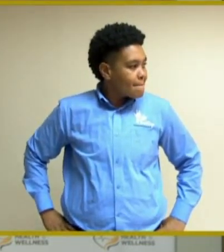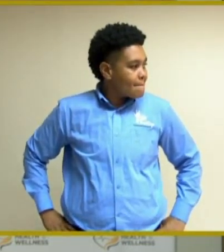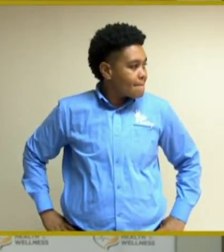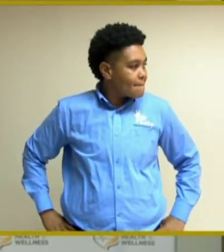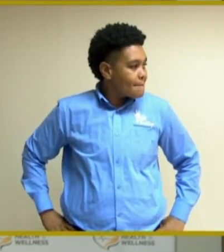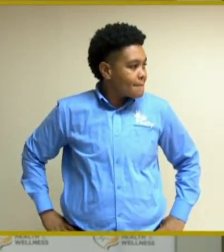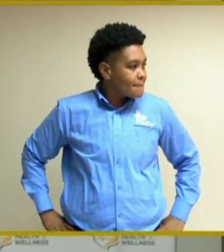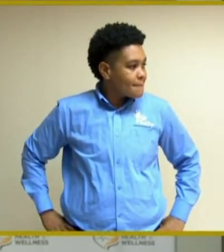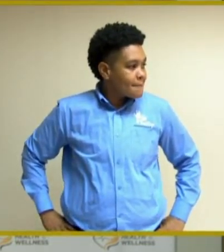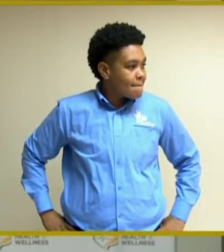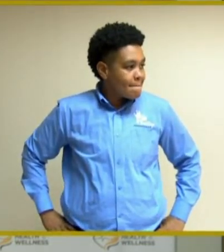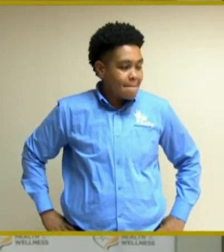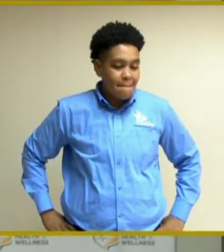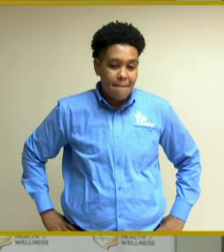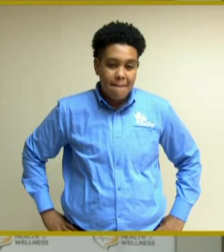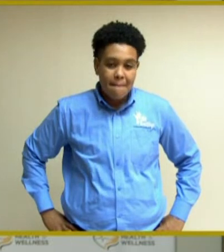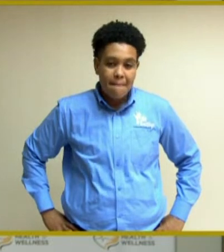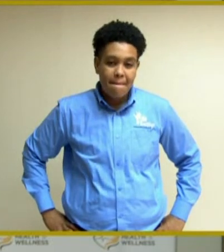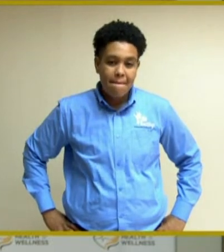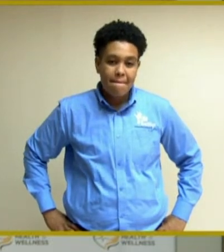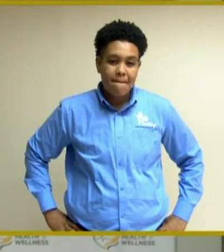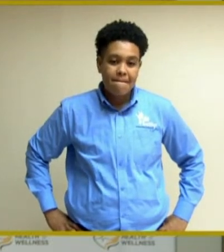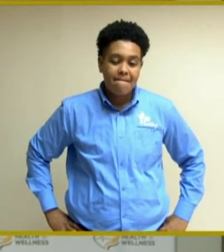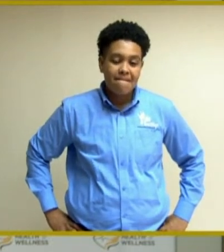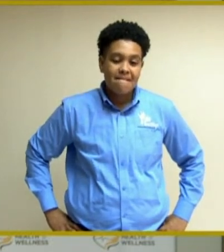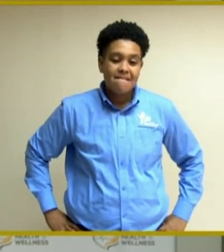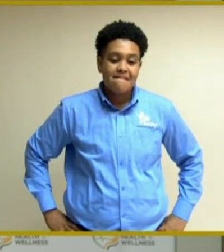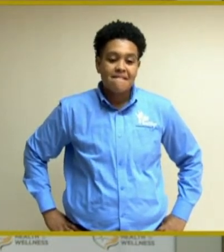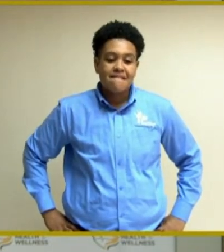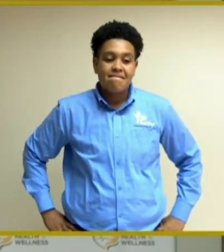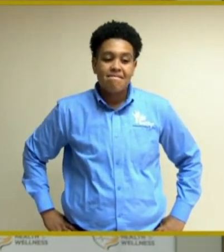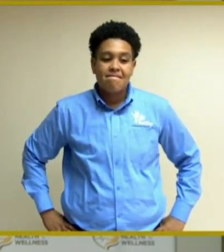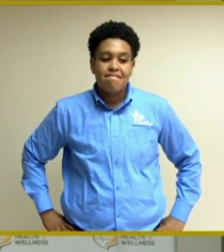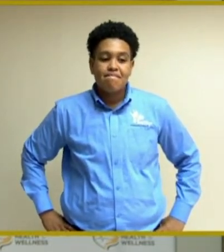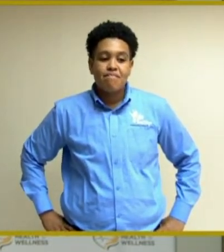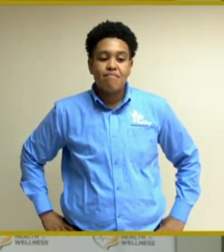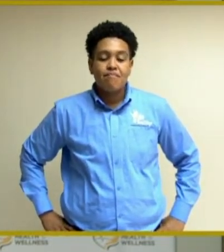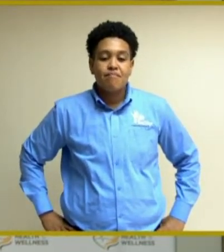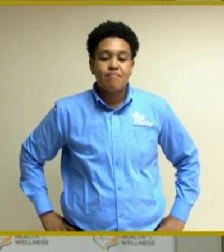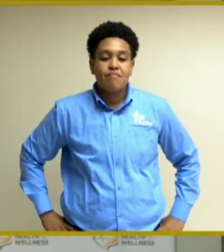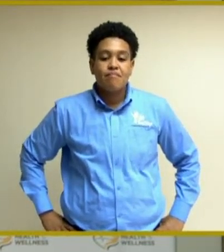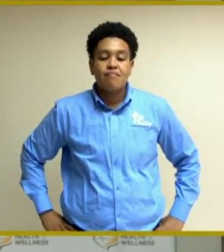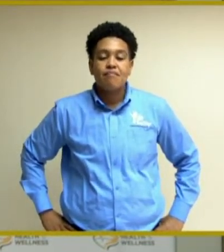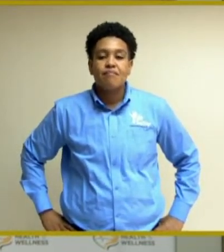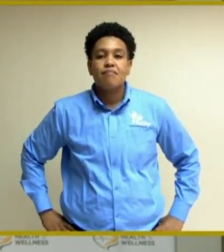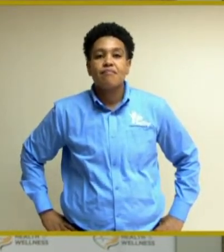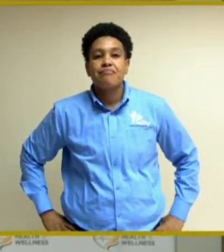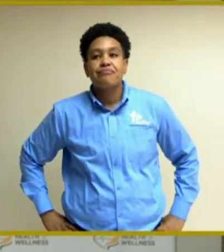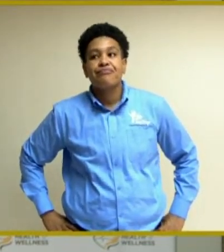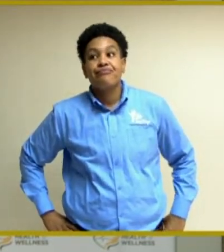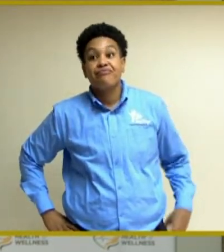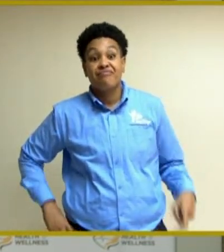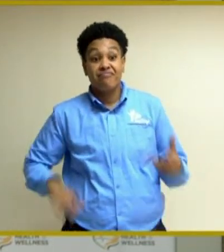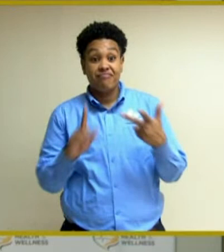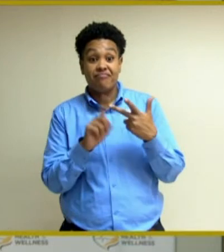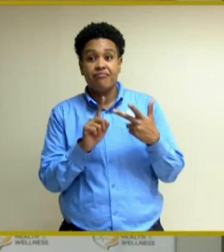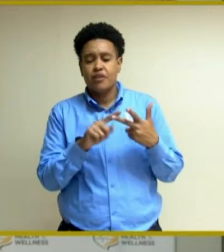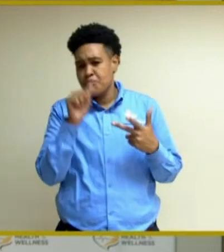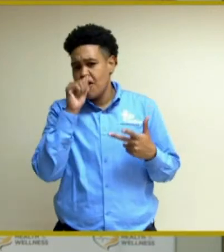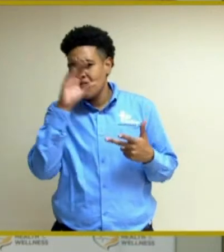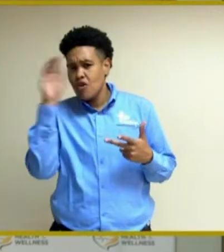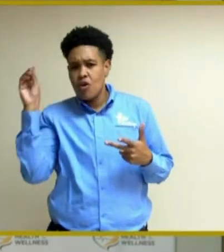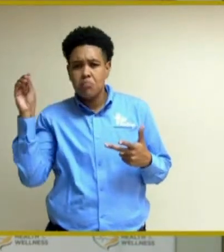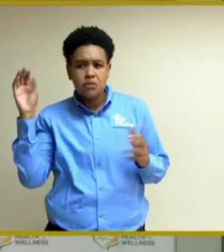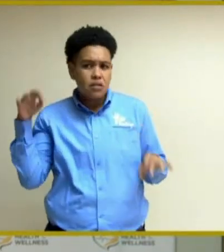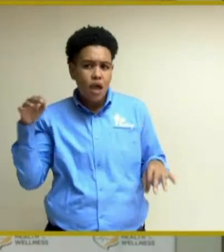I was also wondering about the private sector company, if that has yet been decided upon in terms of